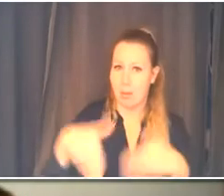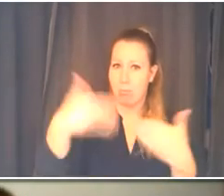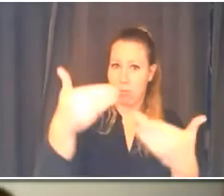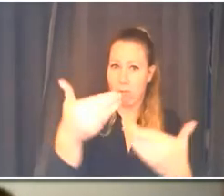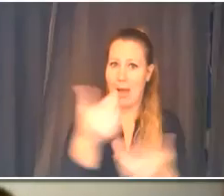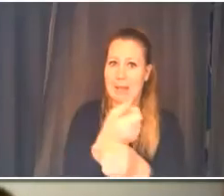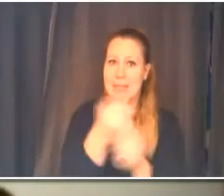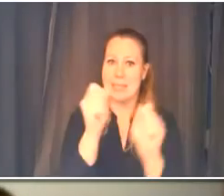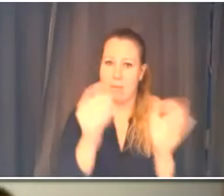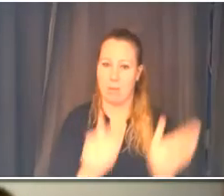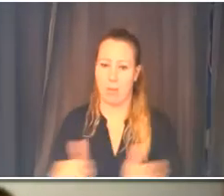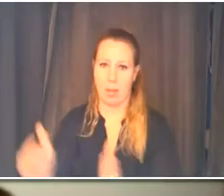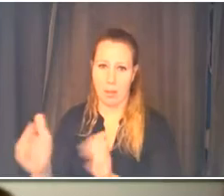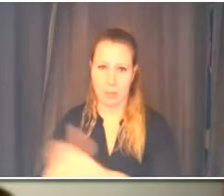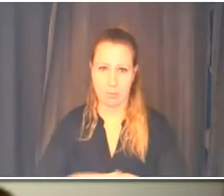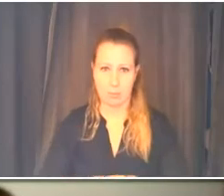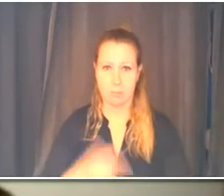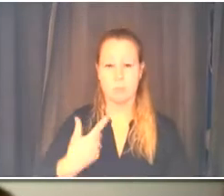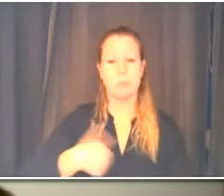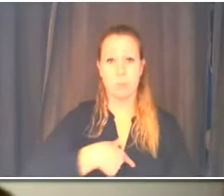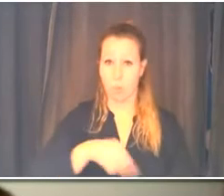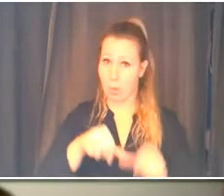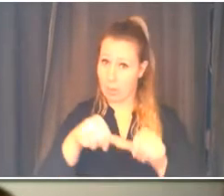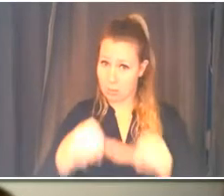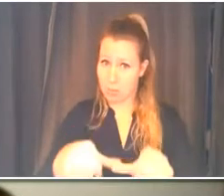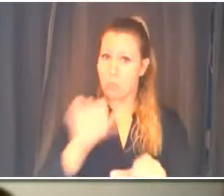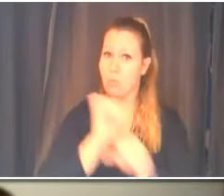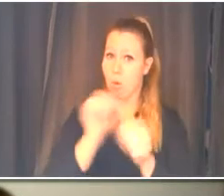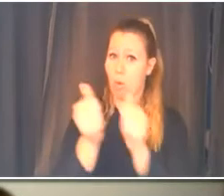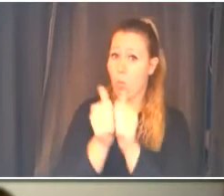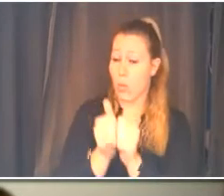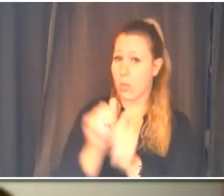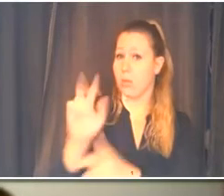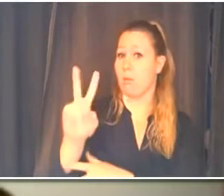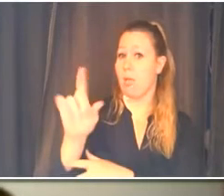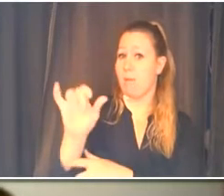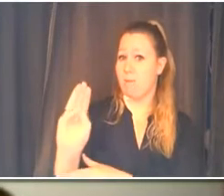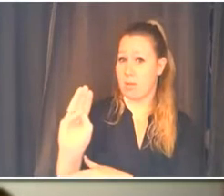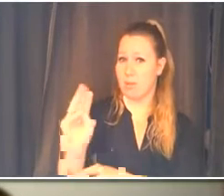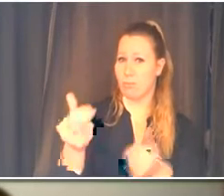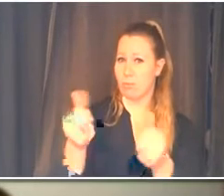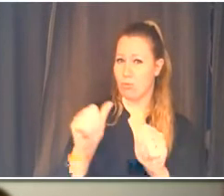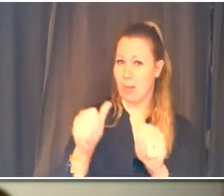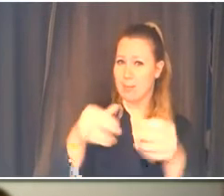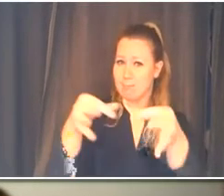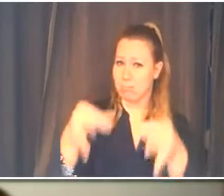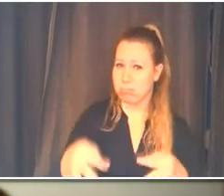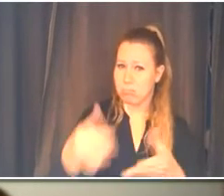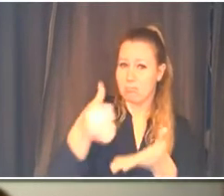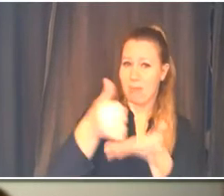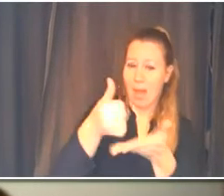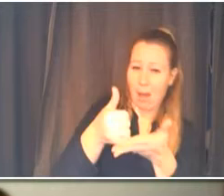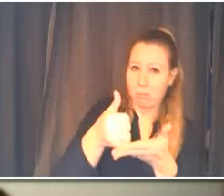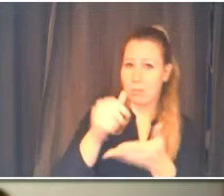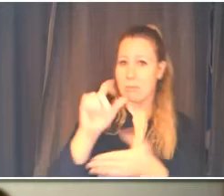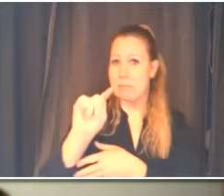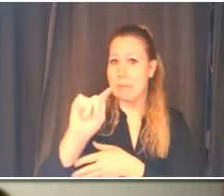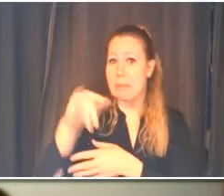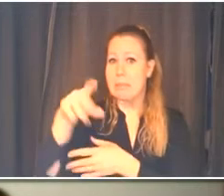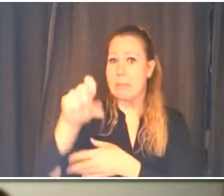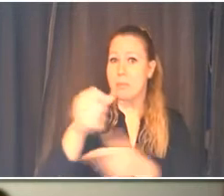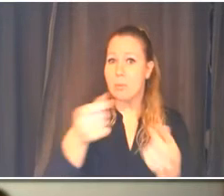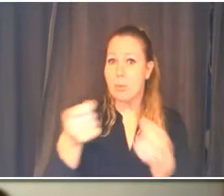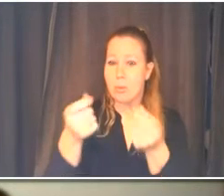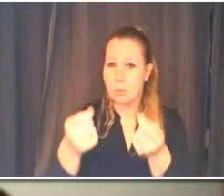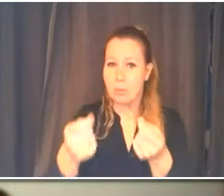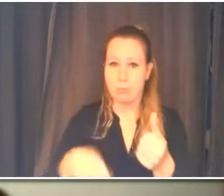call the police staying in touch with family friends co-workers by engaging in face-to-face contacts via FaceTime Skype phone